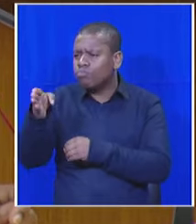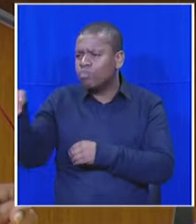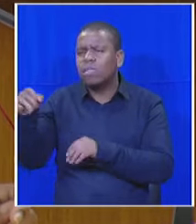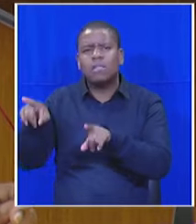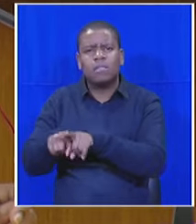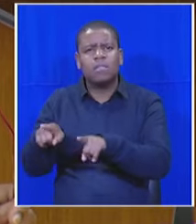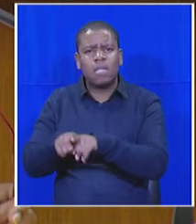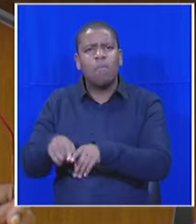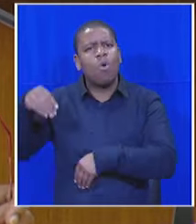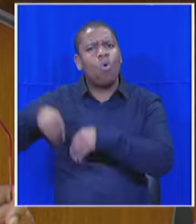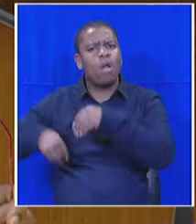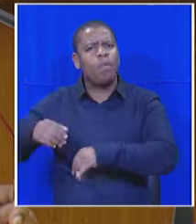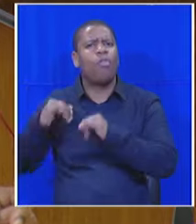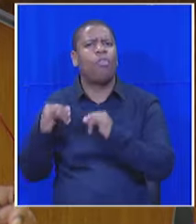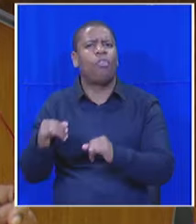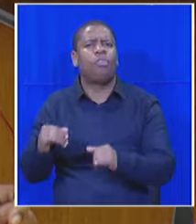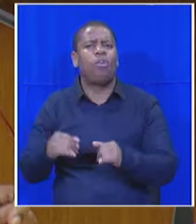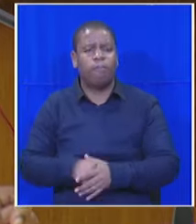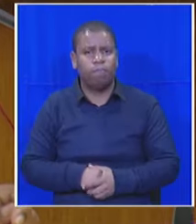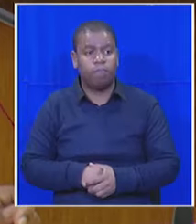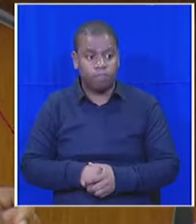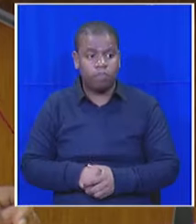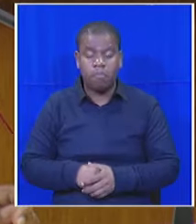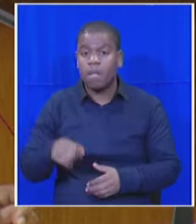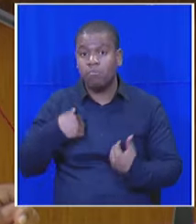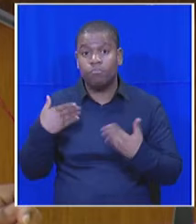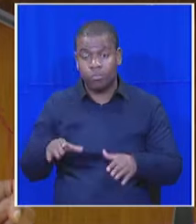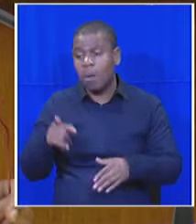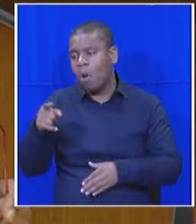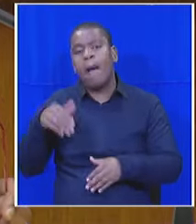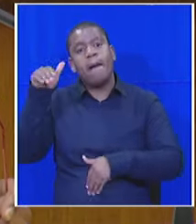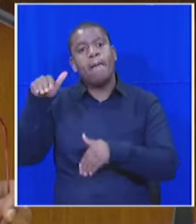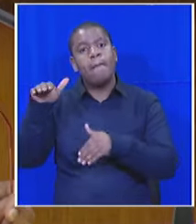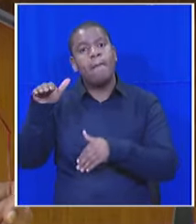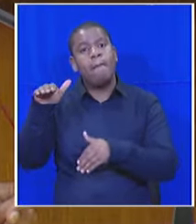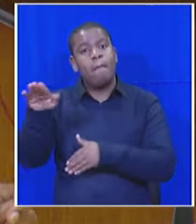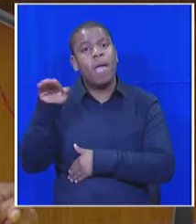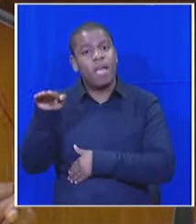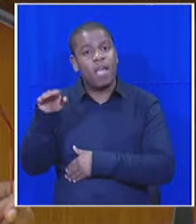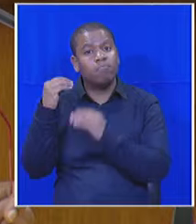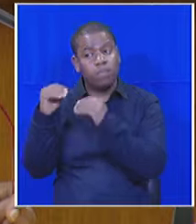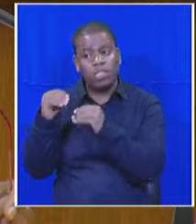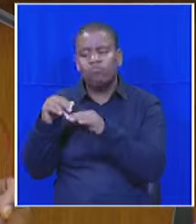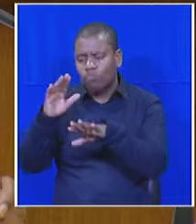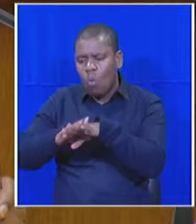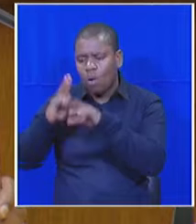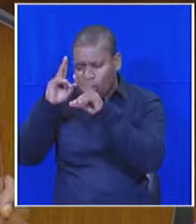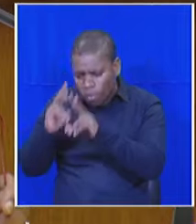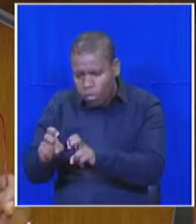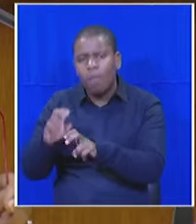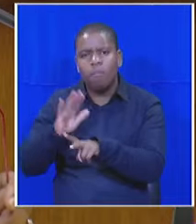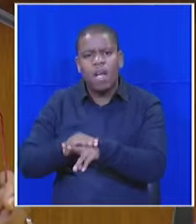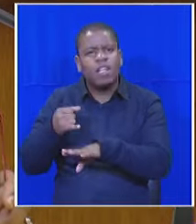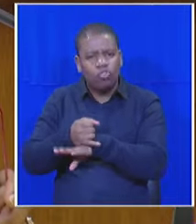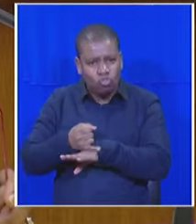place in the private sector. You must start interrogating the banking business, you must interrogate insurance, you